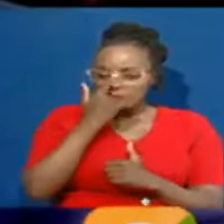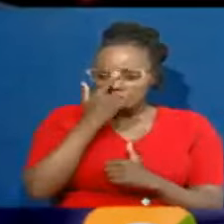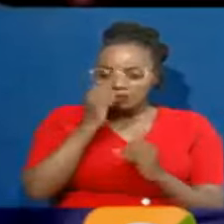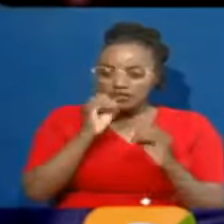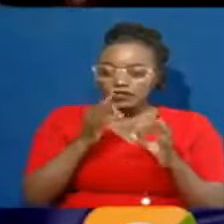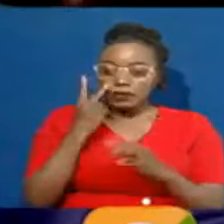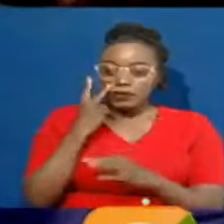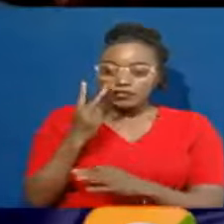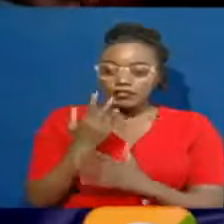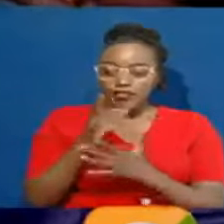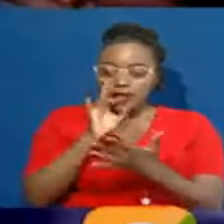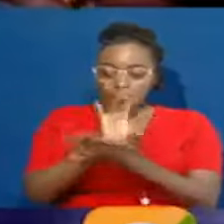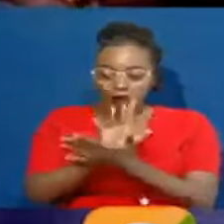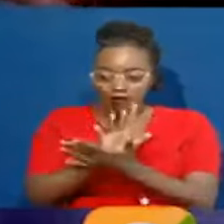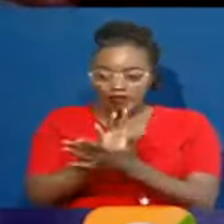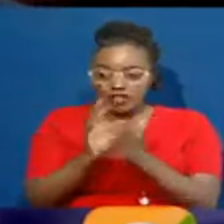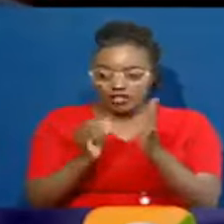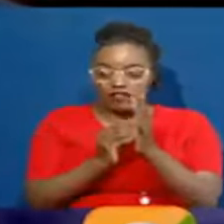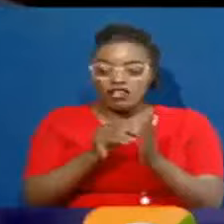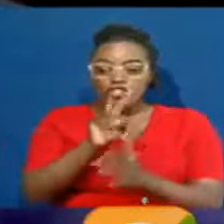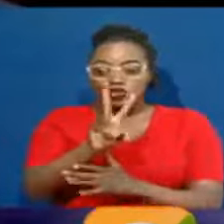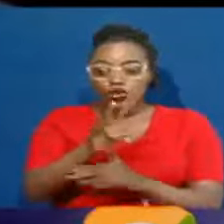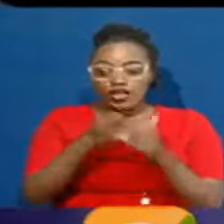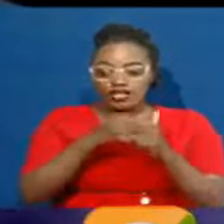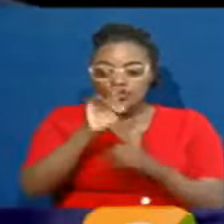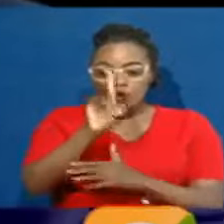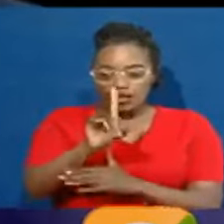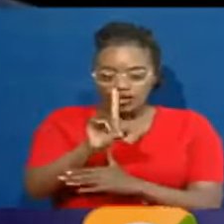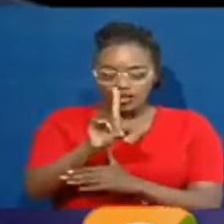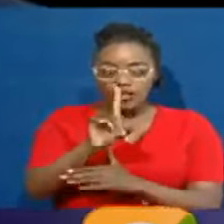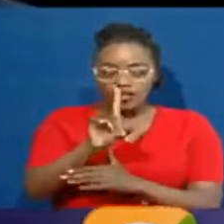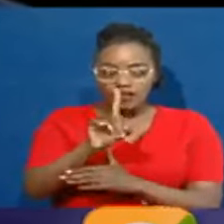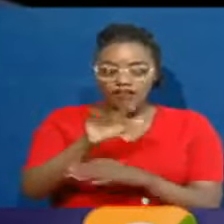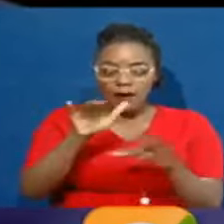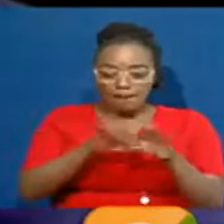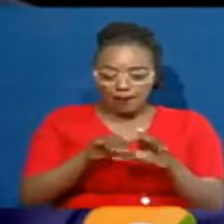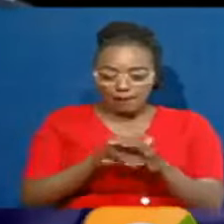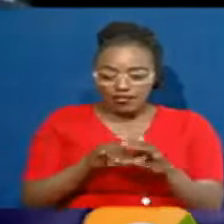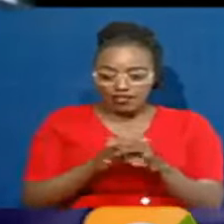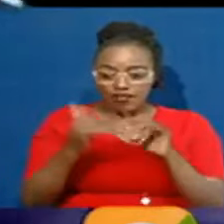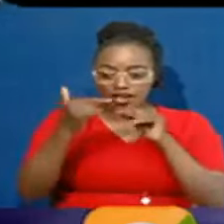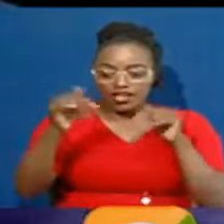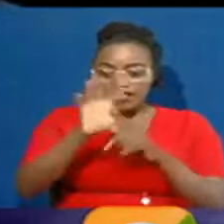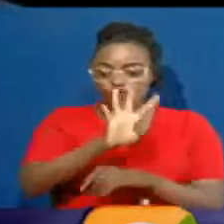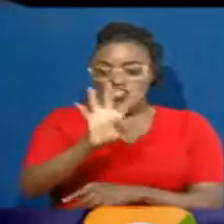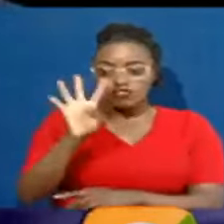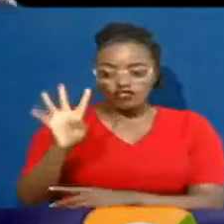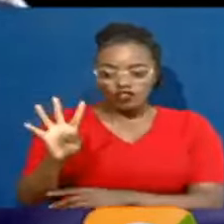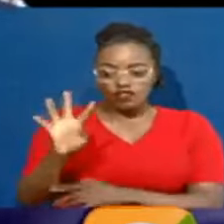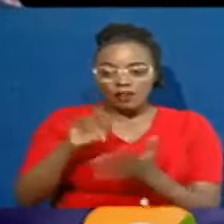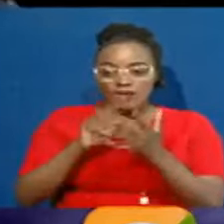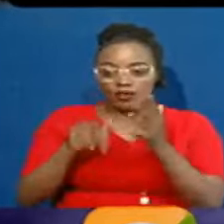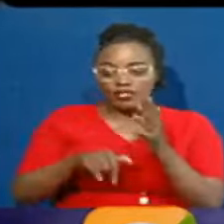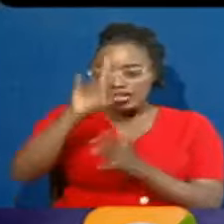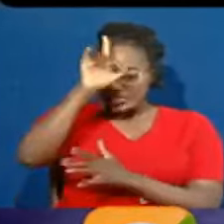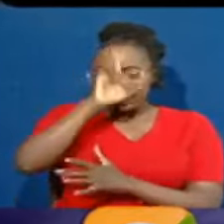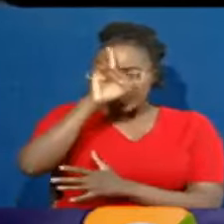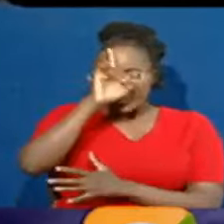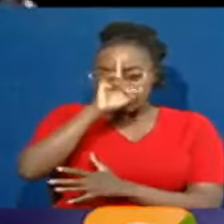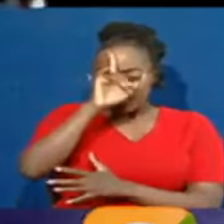you look at that impeachment, a record of 281 members against the 44. That is a very